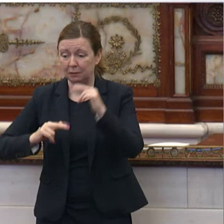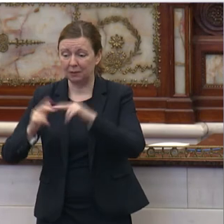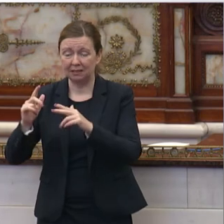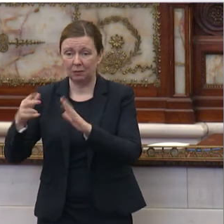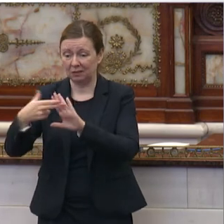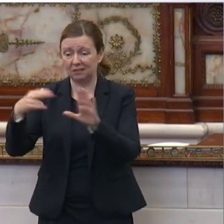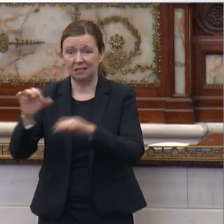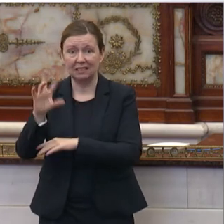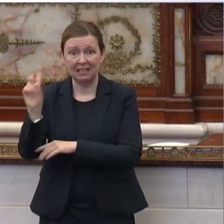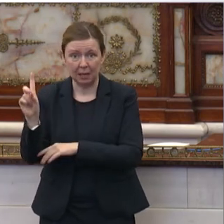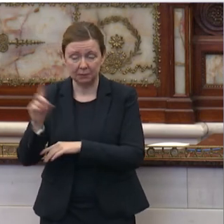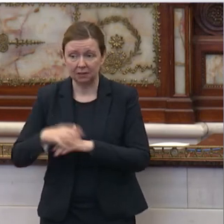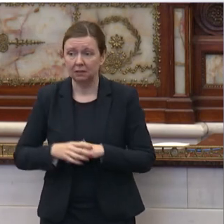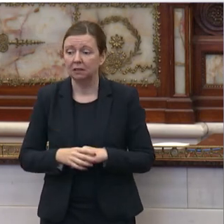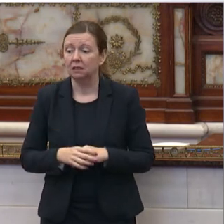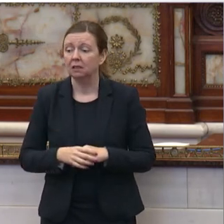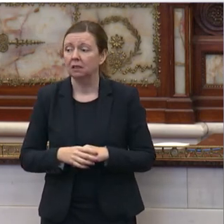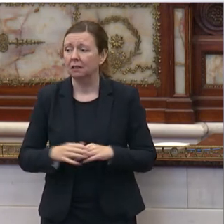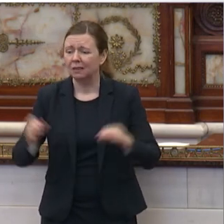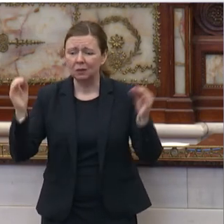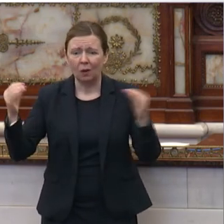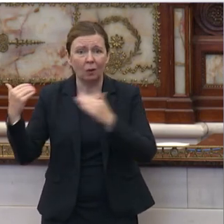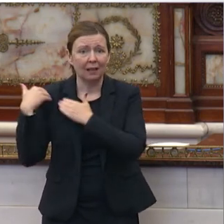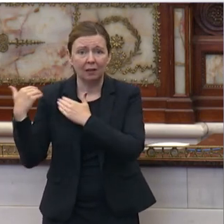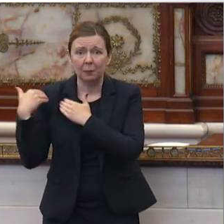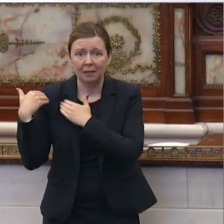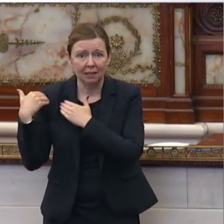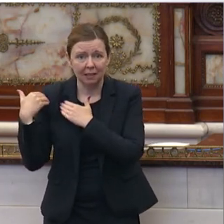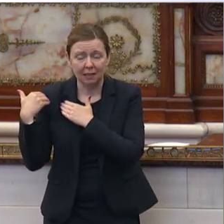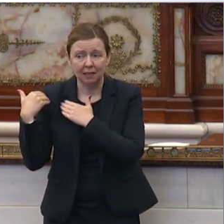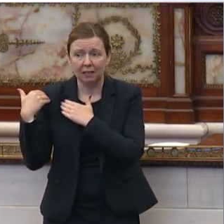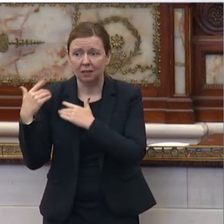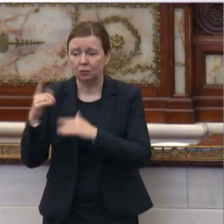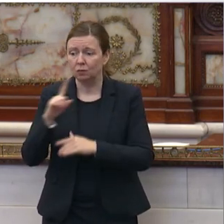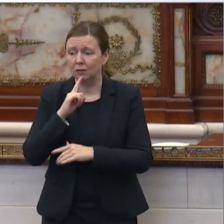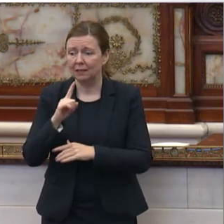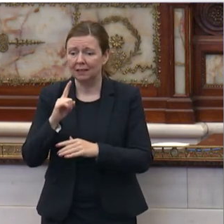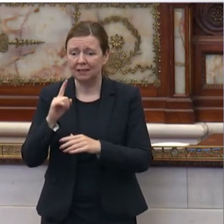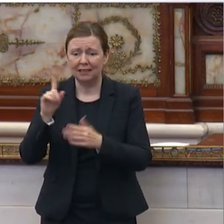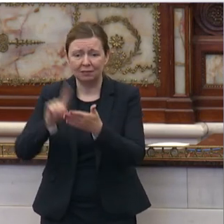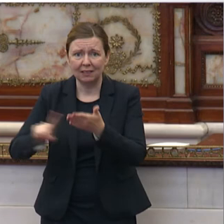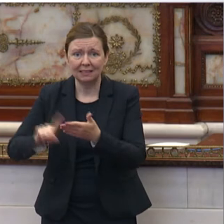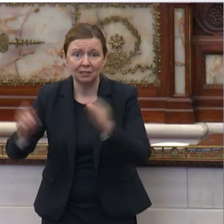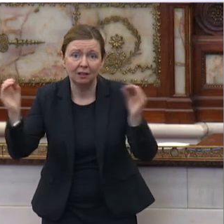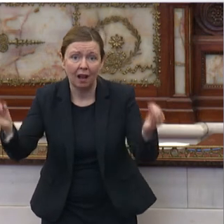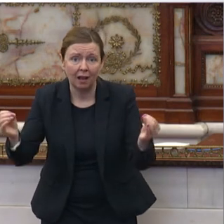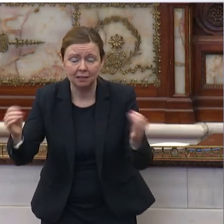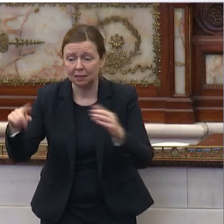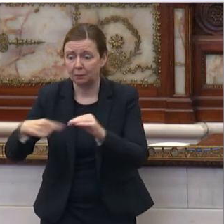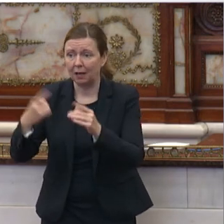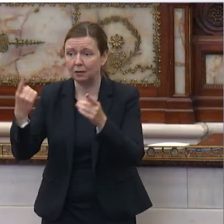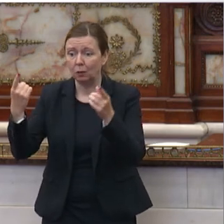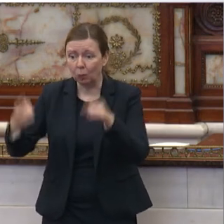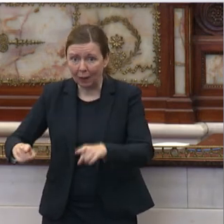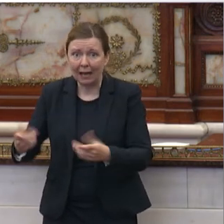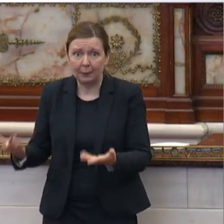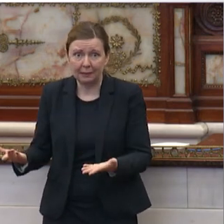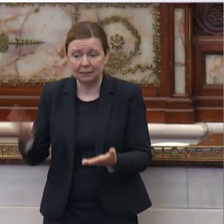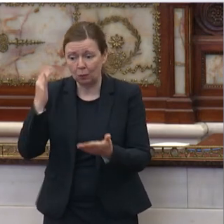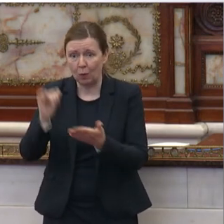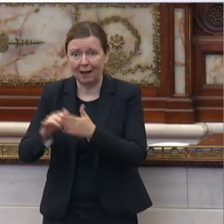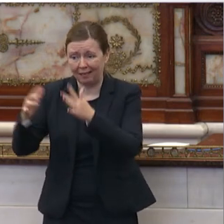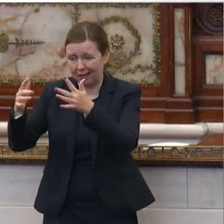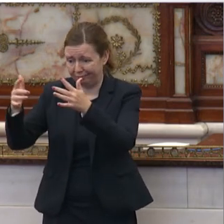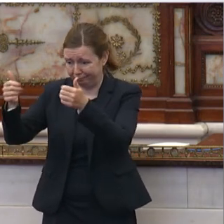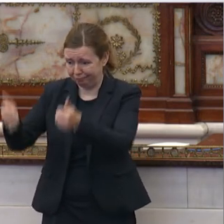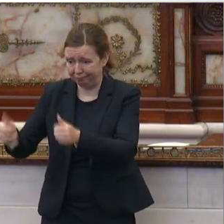condemned. And there's been no accountability or really investigation into what was truly the cause of this collapse, or to confirm